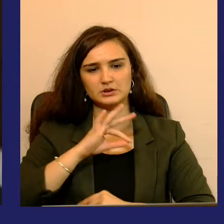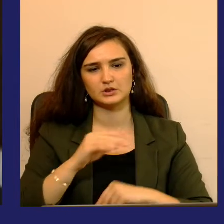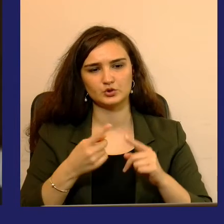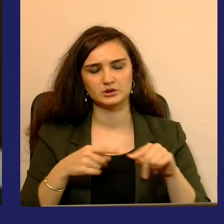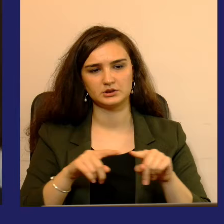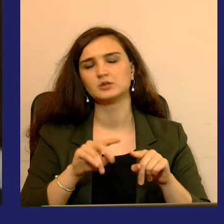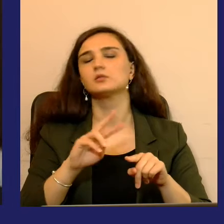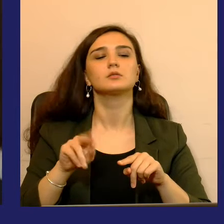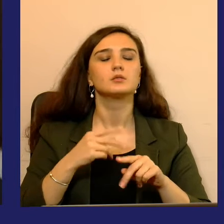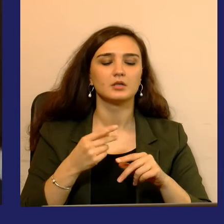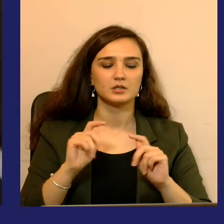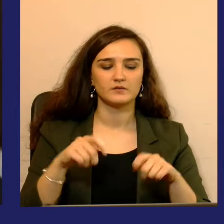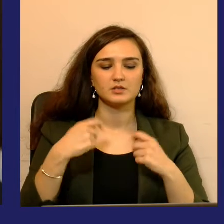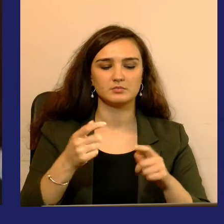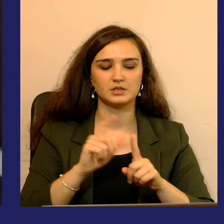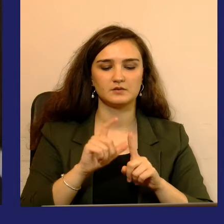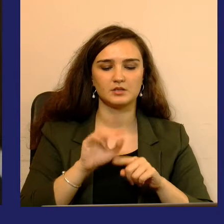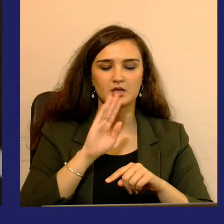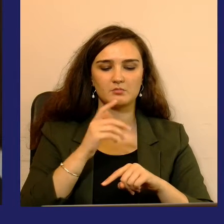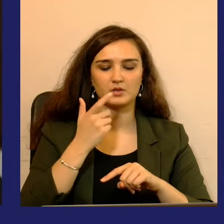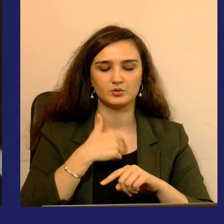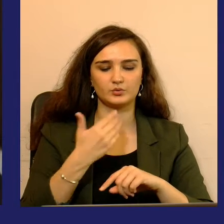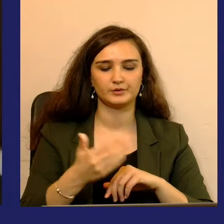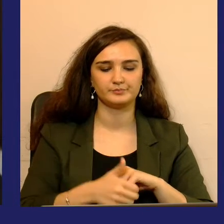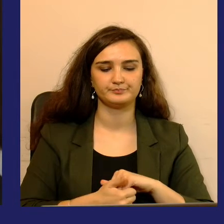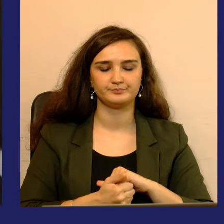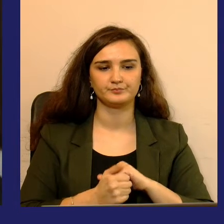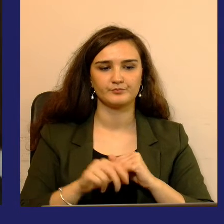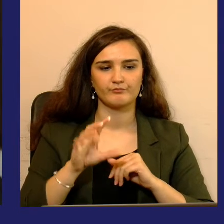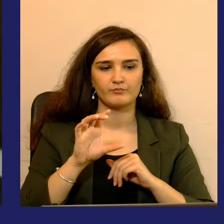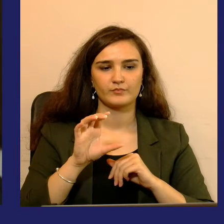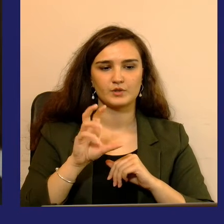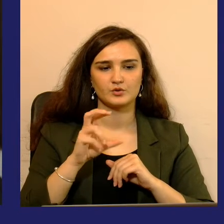Ms. Joy Langston, who's a professor of political science at the